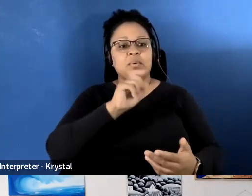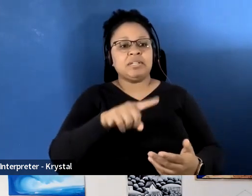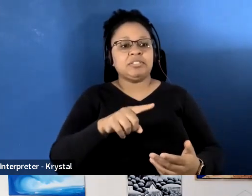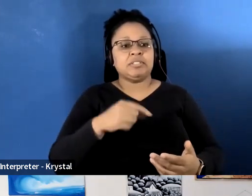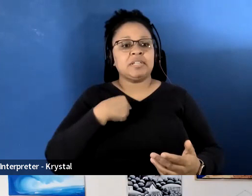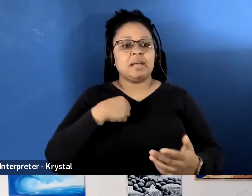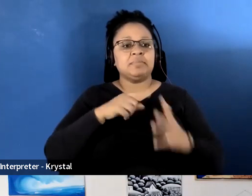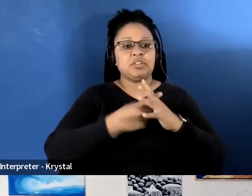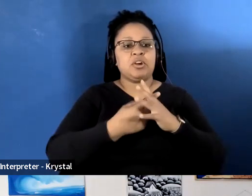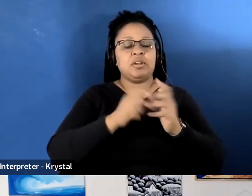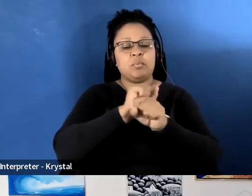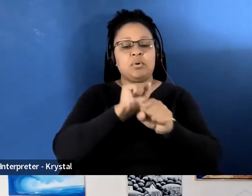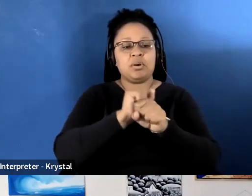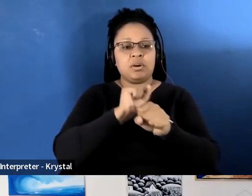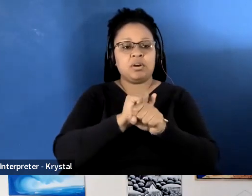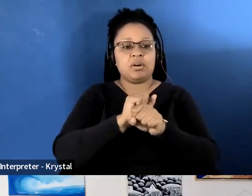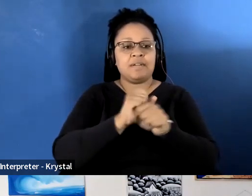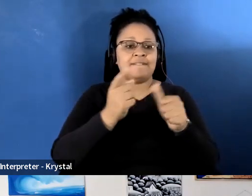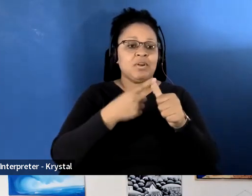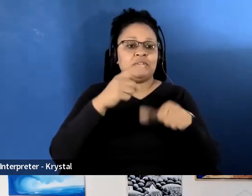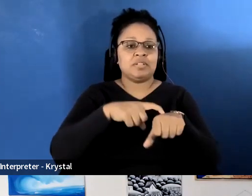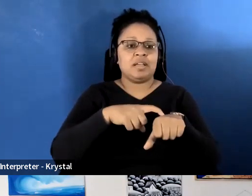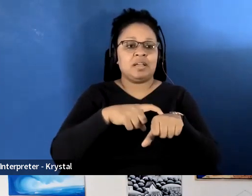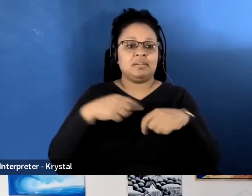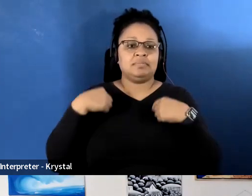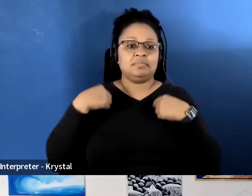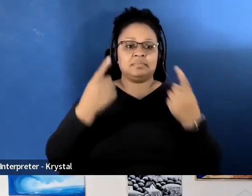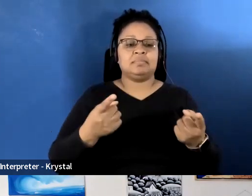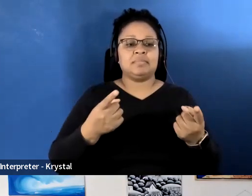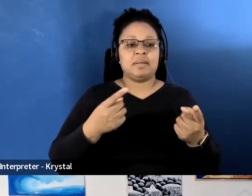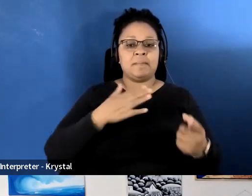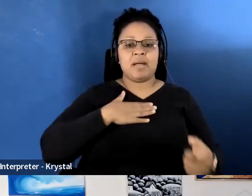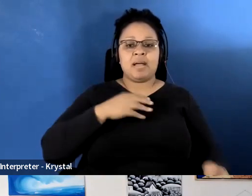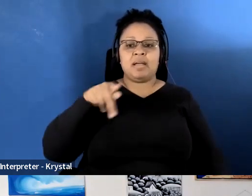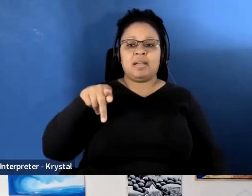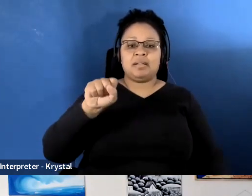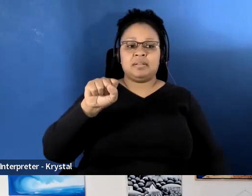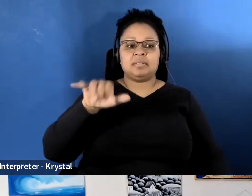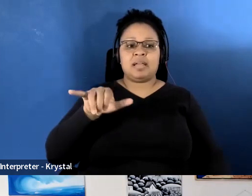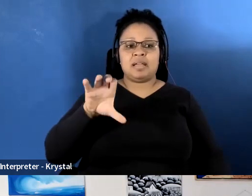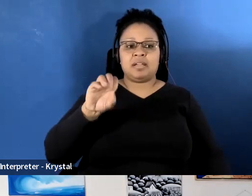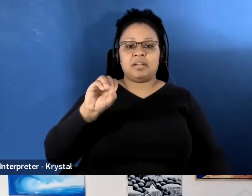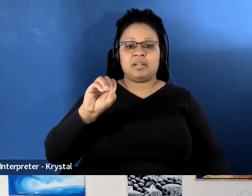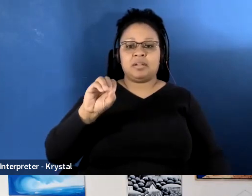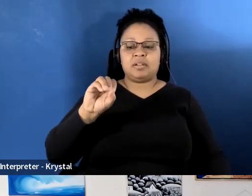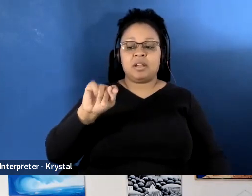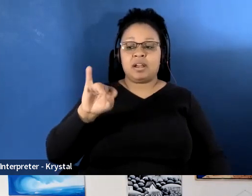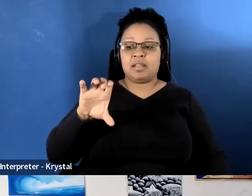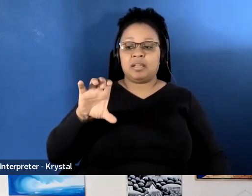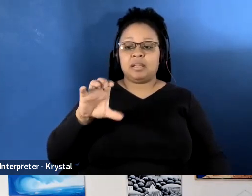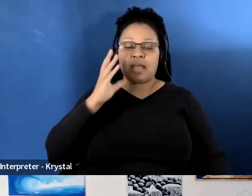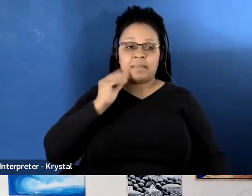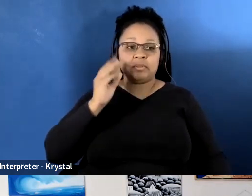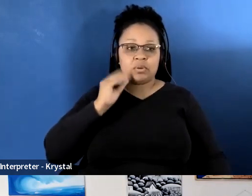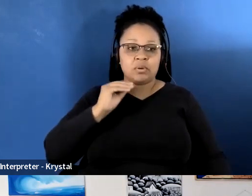I'm starting back to work for the first time since my psychotic episode. And obviously, like I'm gonna bring my